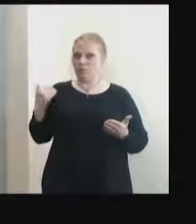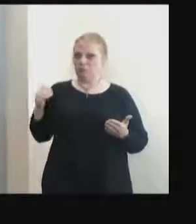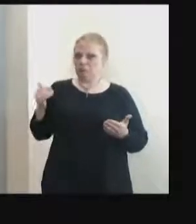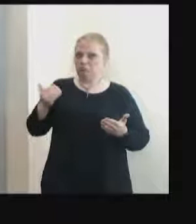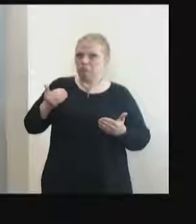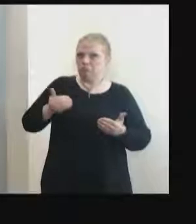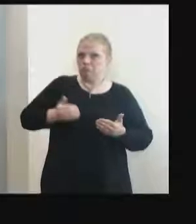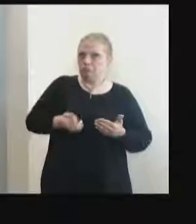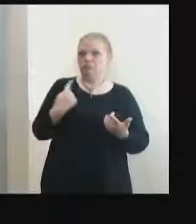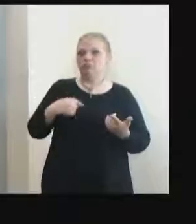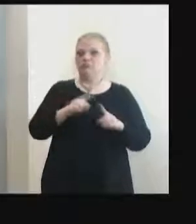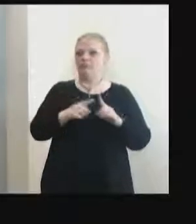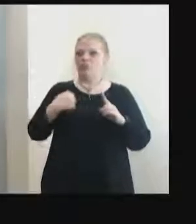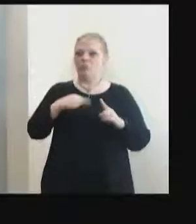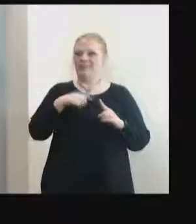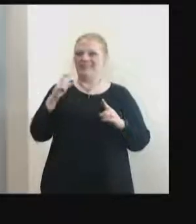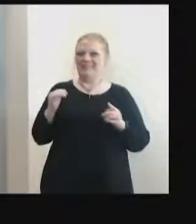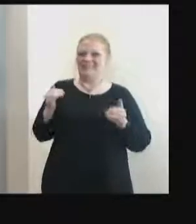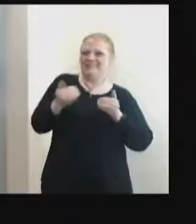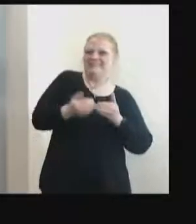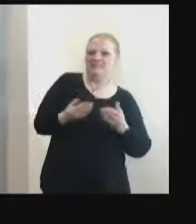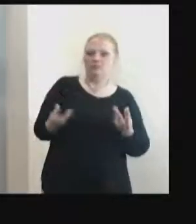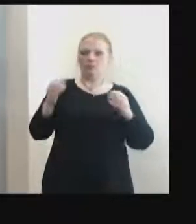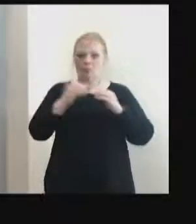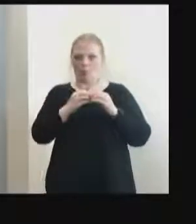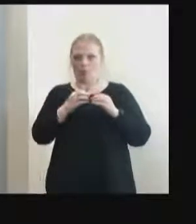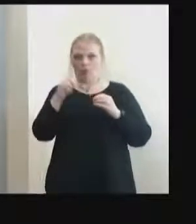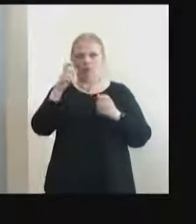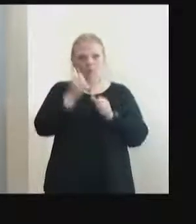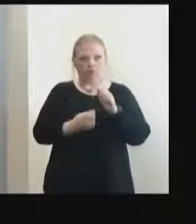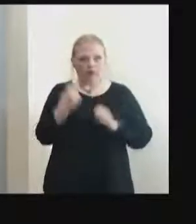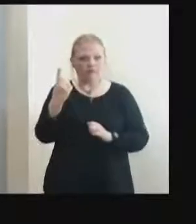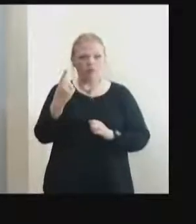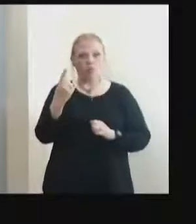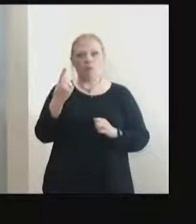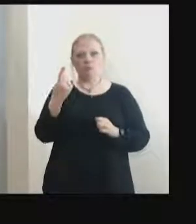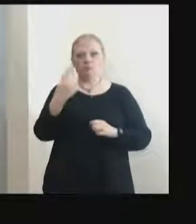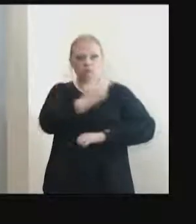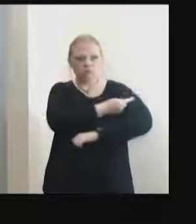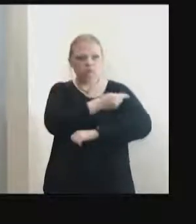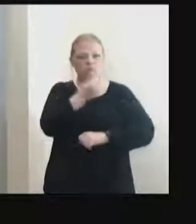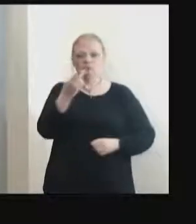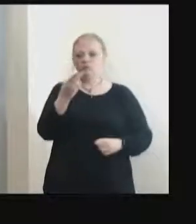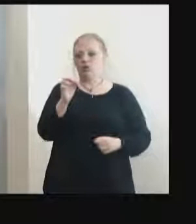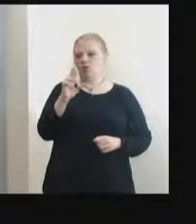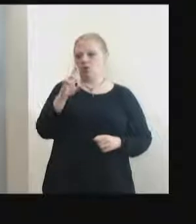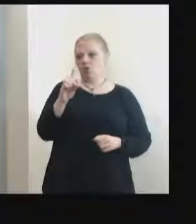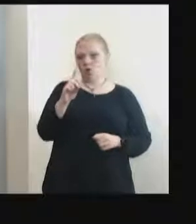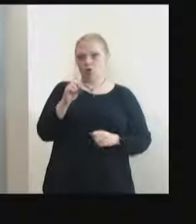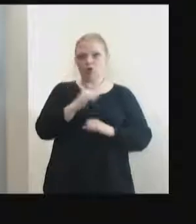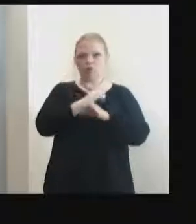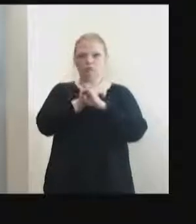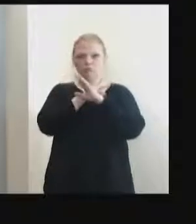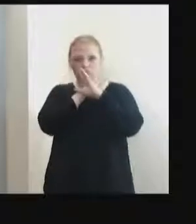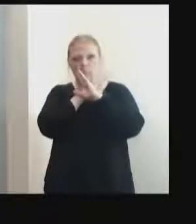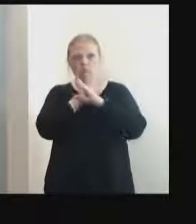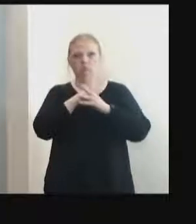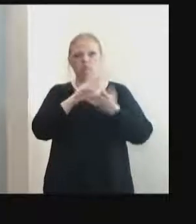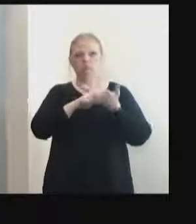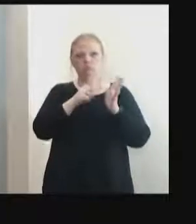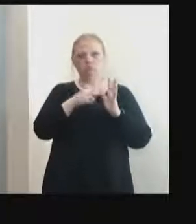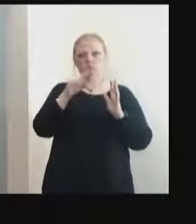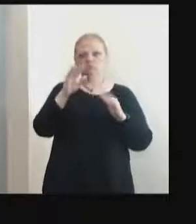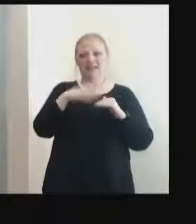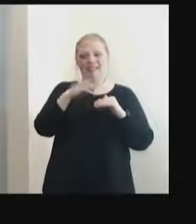We need to go a little bit further. We need to get everybody herd immunity. That's at least 70%. We need to do more. We need to